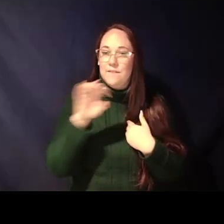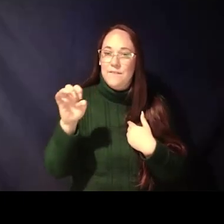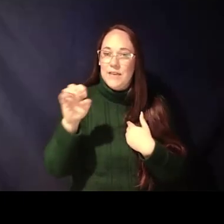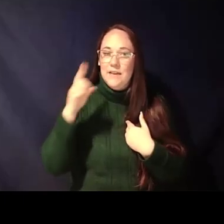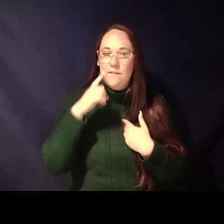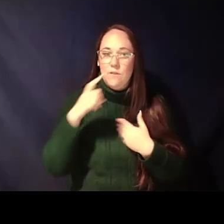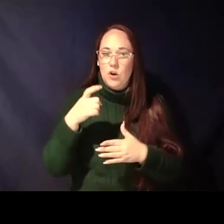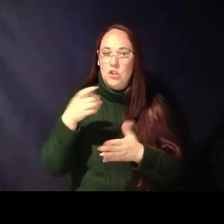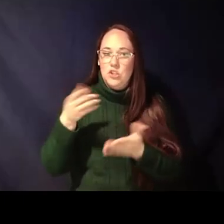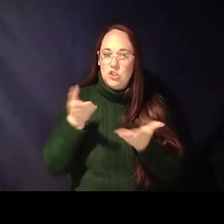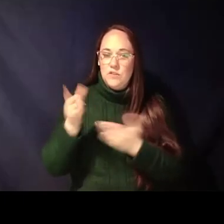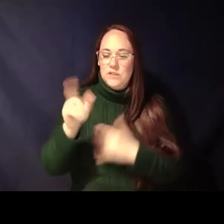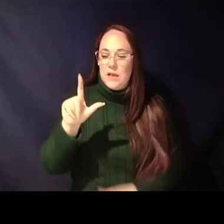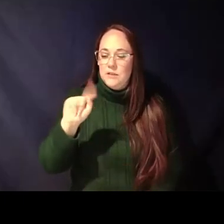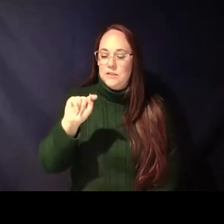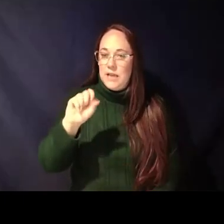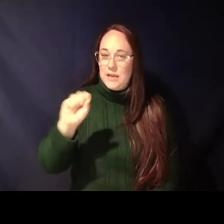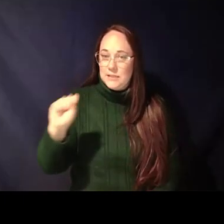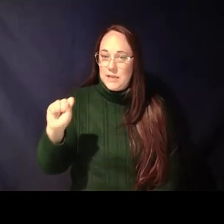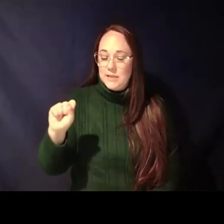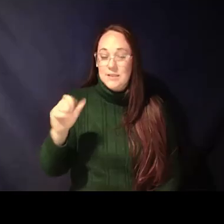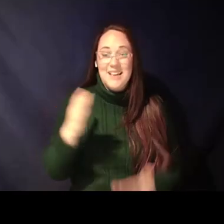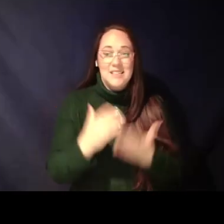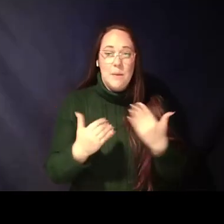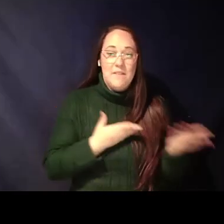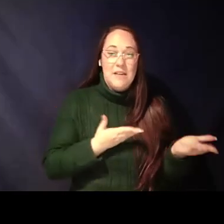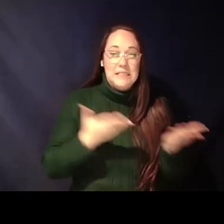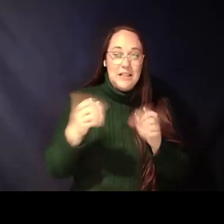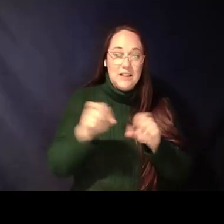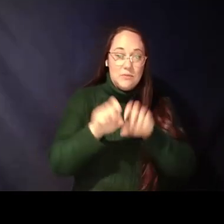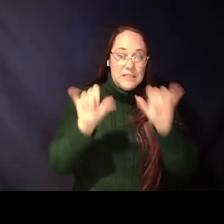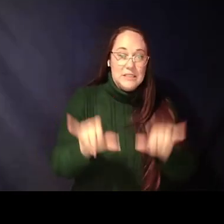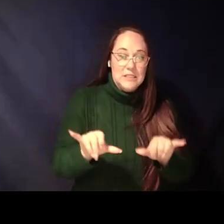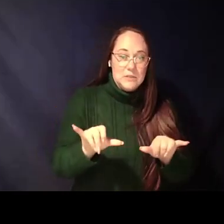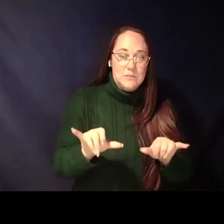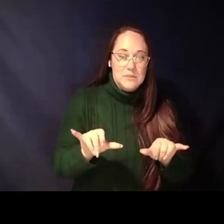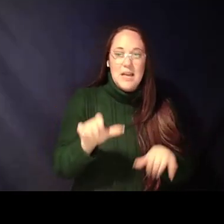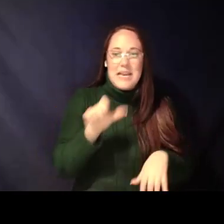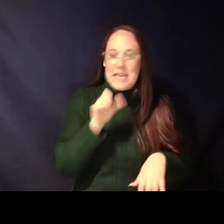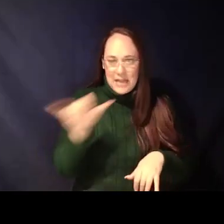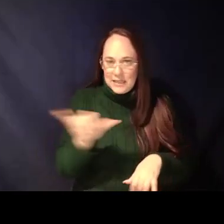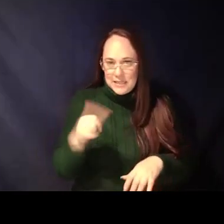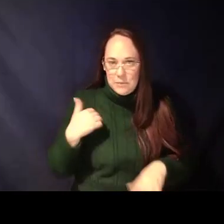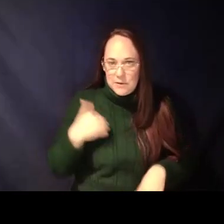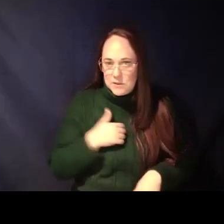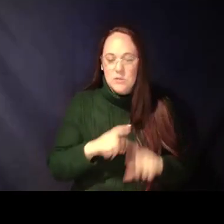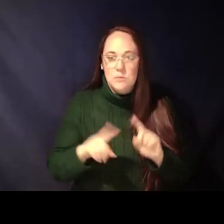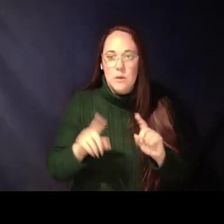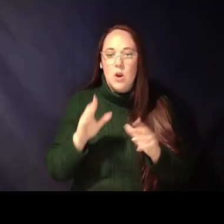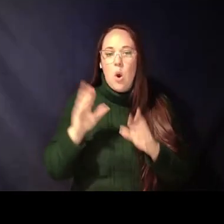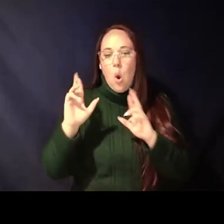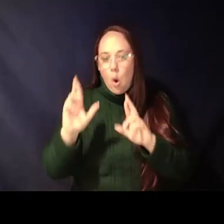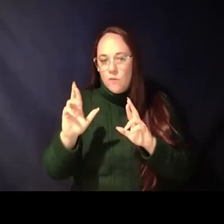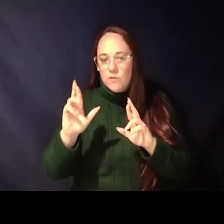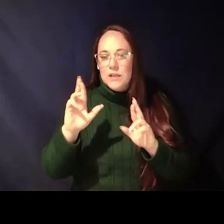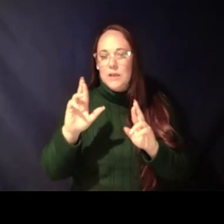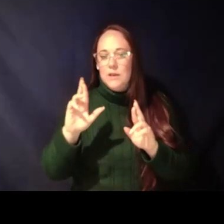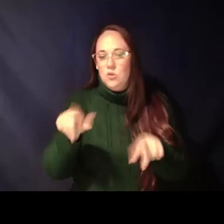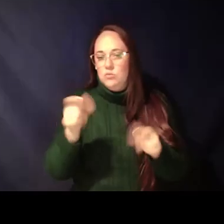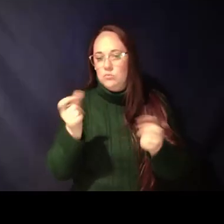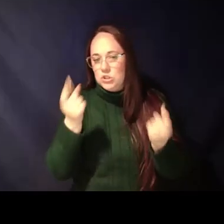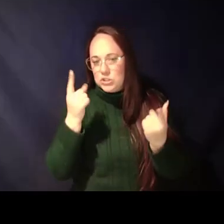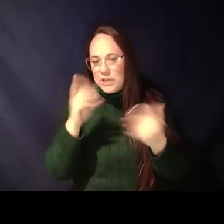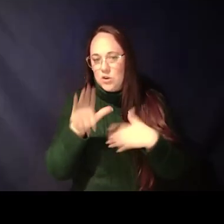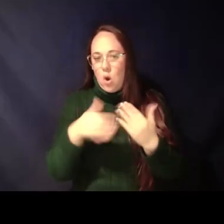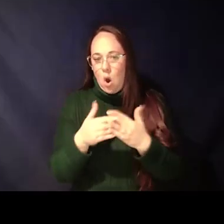LTSS programs. Some of them have delivery systems unlike ours, but all of them hopefully give you a flavor together